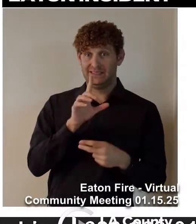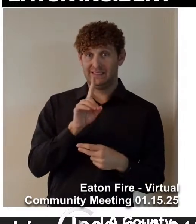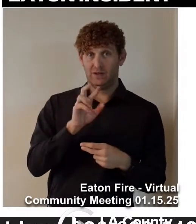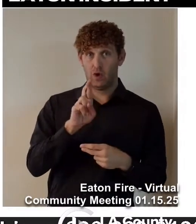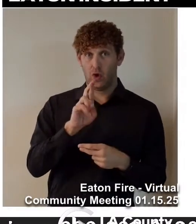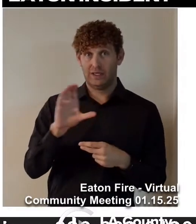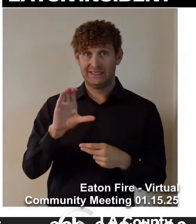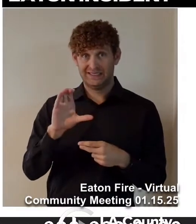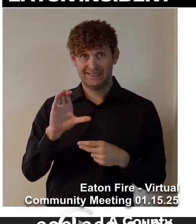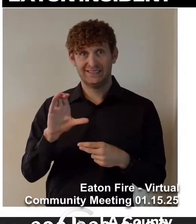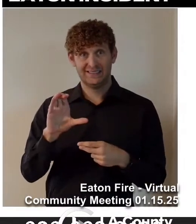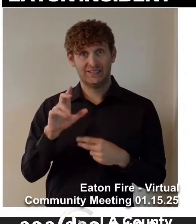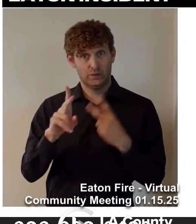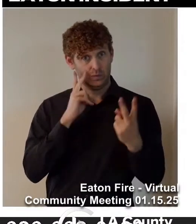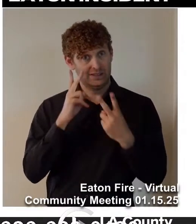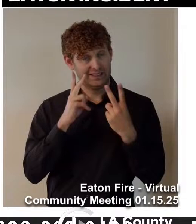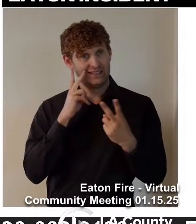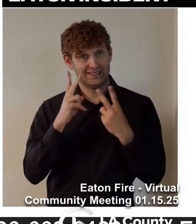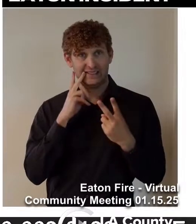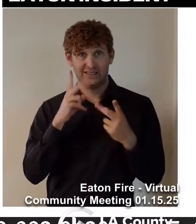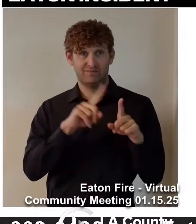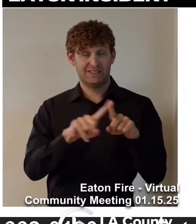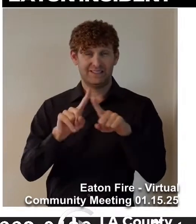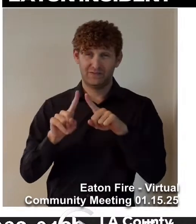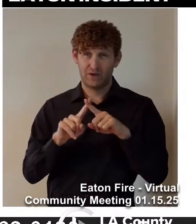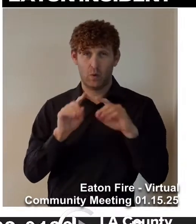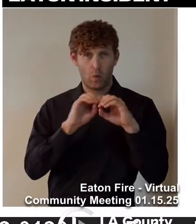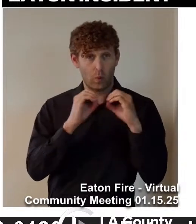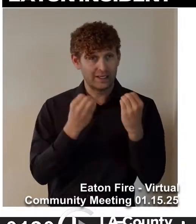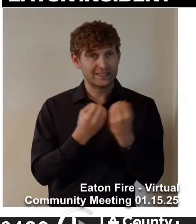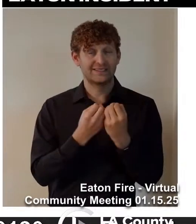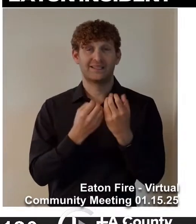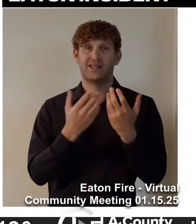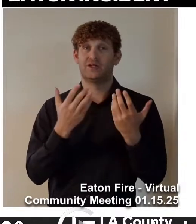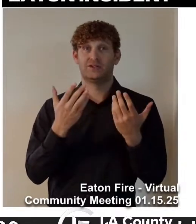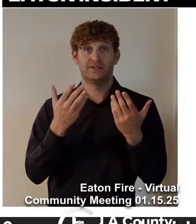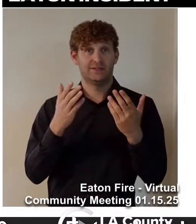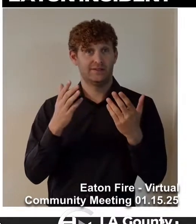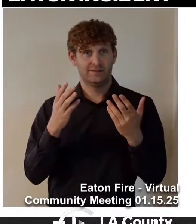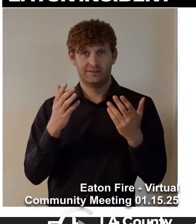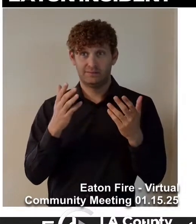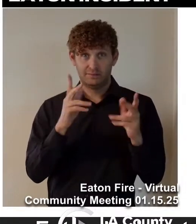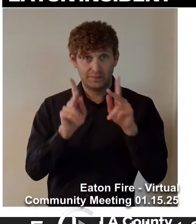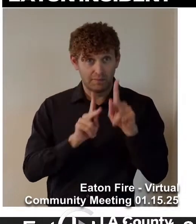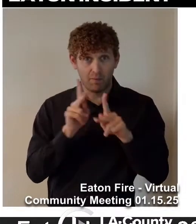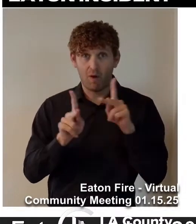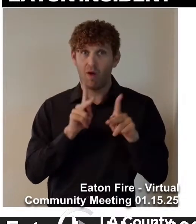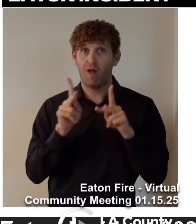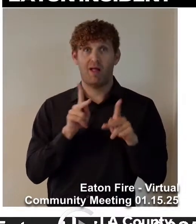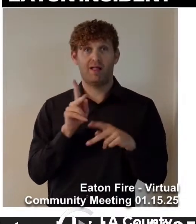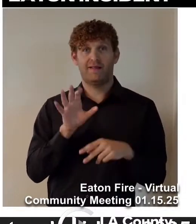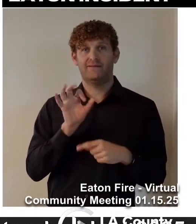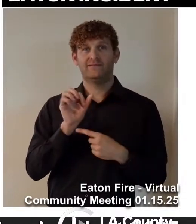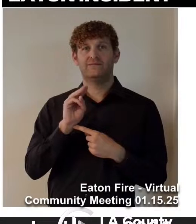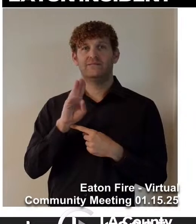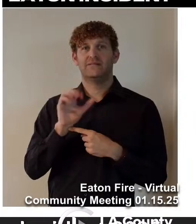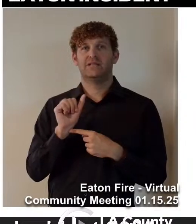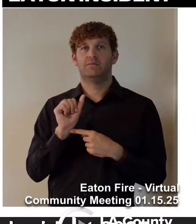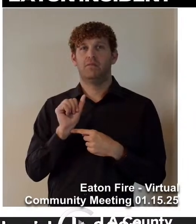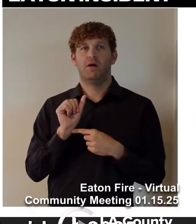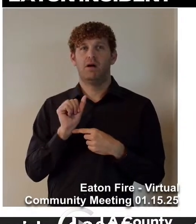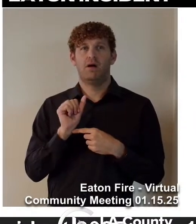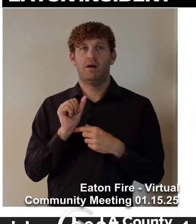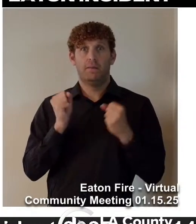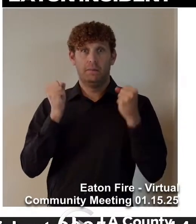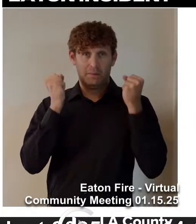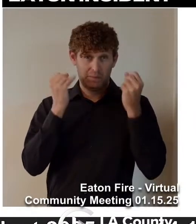of community organizations there to help the whole person. There are things that FEMA cannot do. For example, so many people left